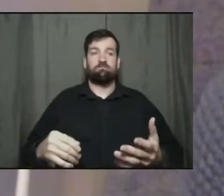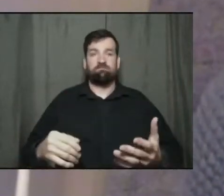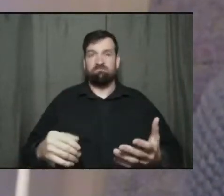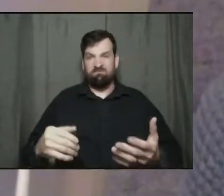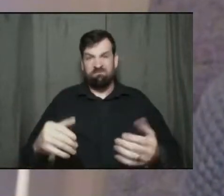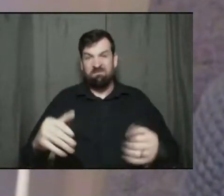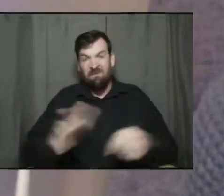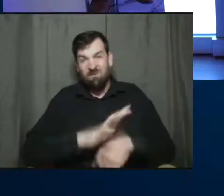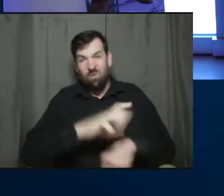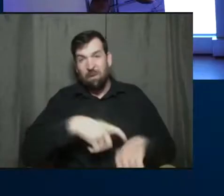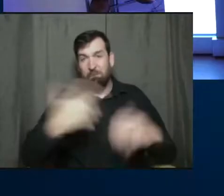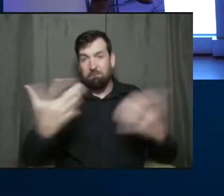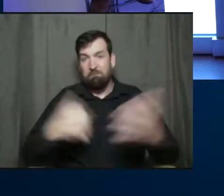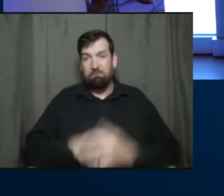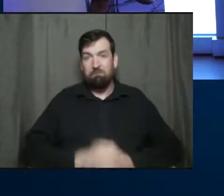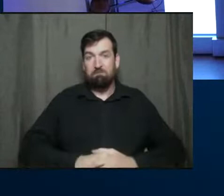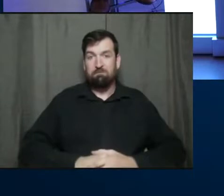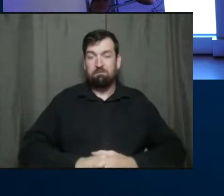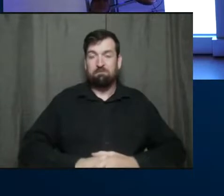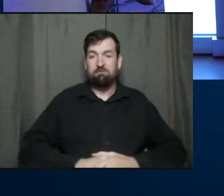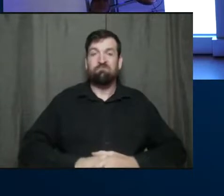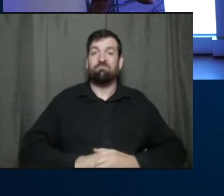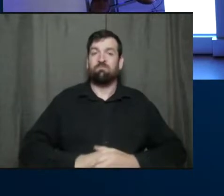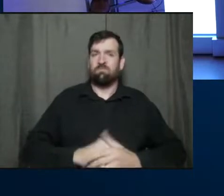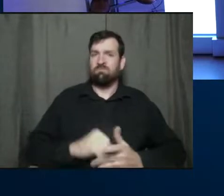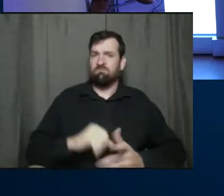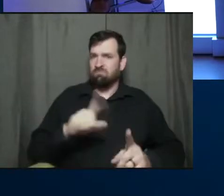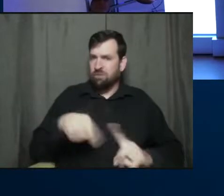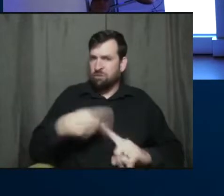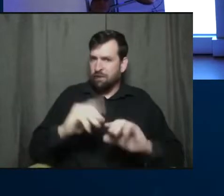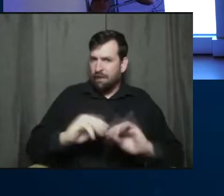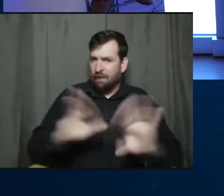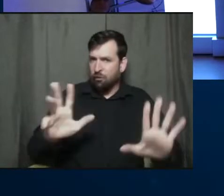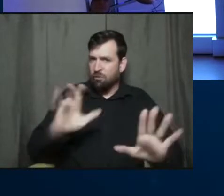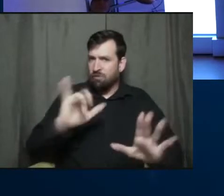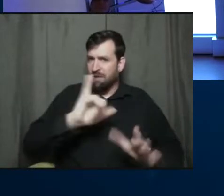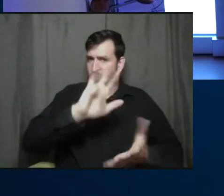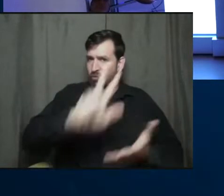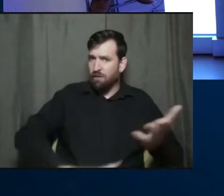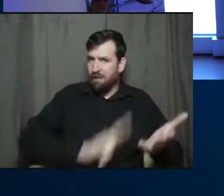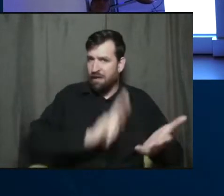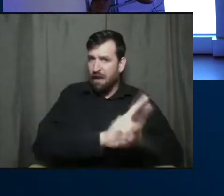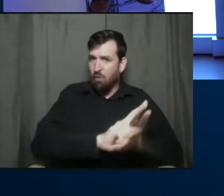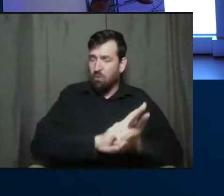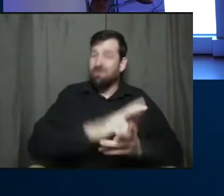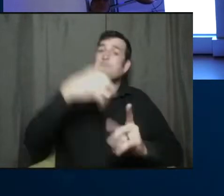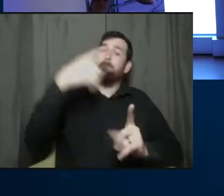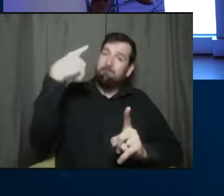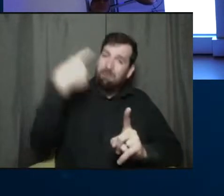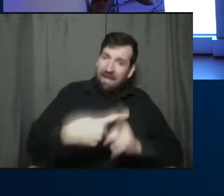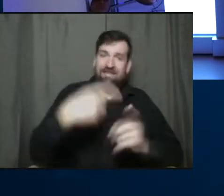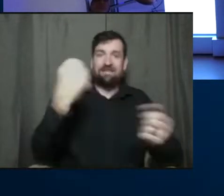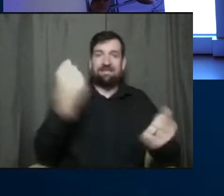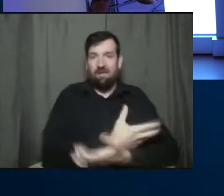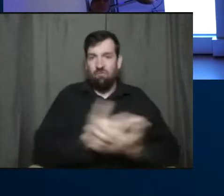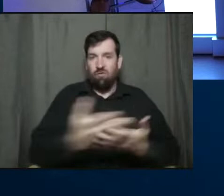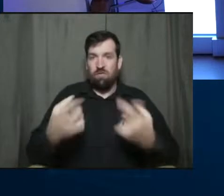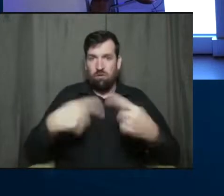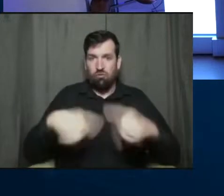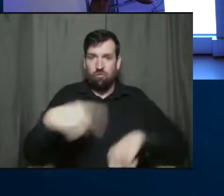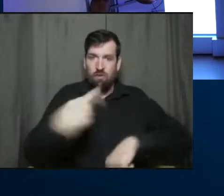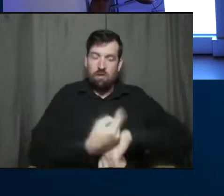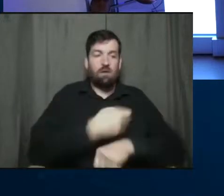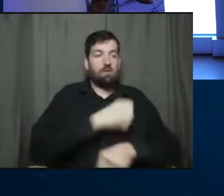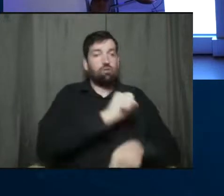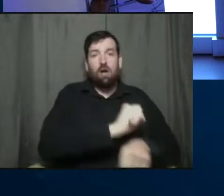job. Yeah, just to be clear, that's 3 hours in addition to everything else you had to try and do the day to hold a job or to try